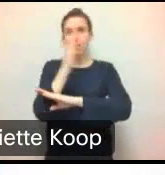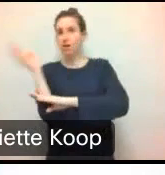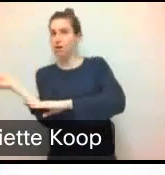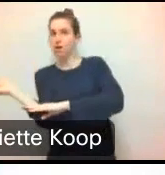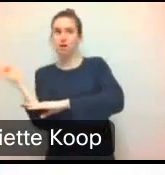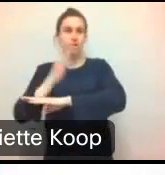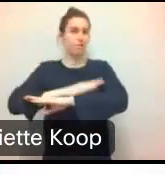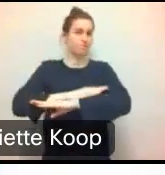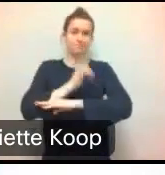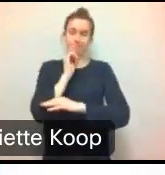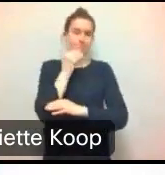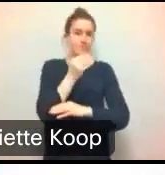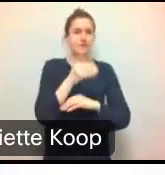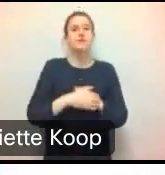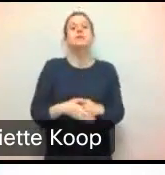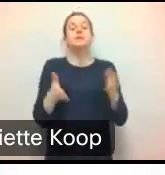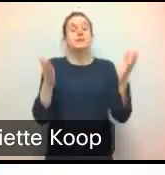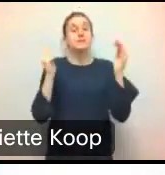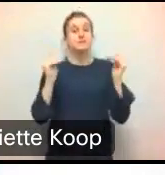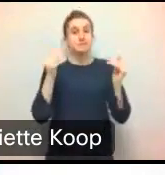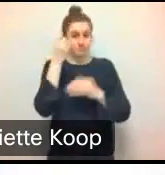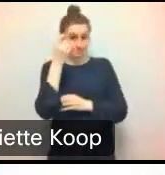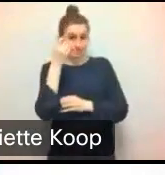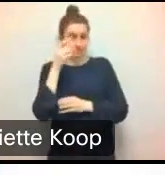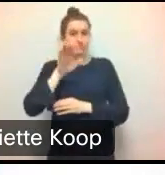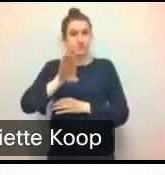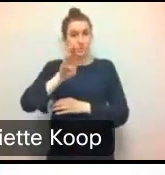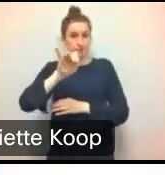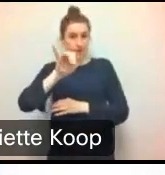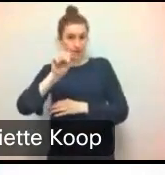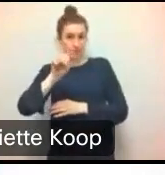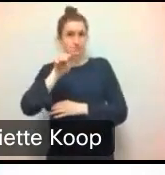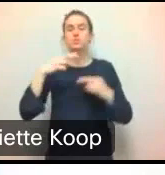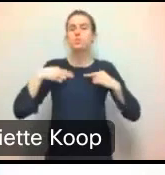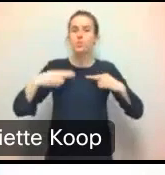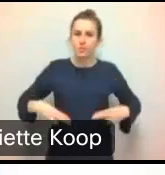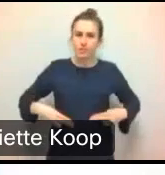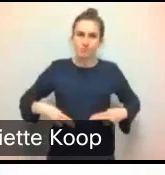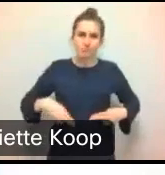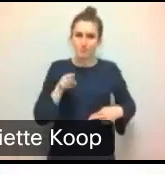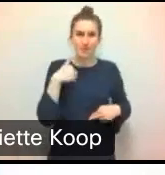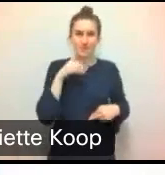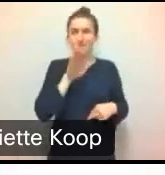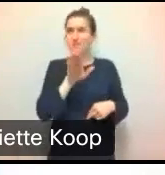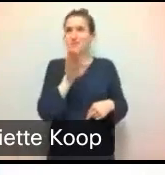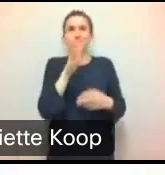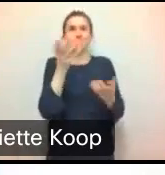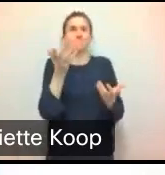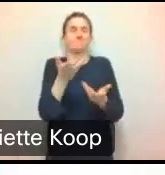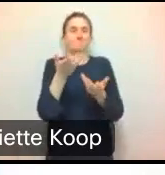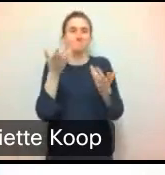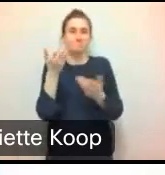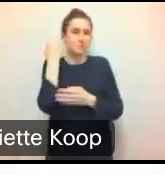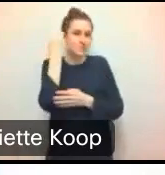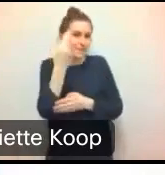Being aware of your own biases. And we are human. We have our blind spots. We have things we don't realize we are